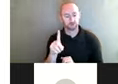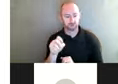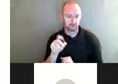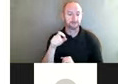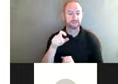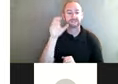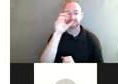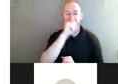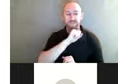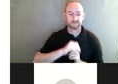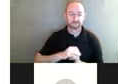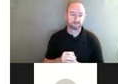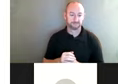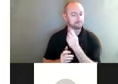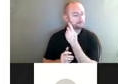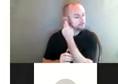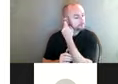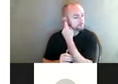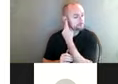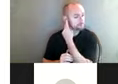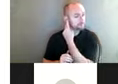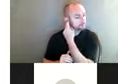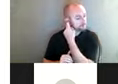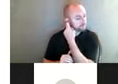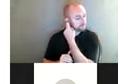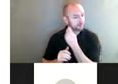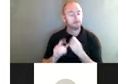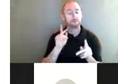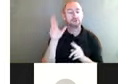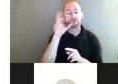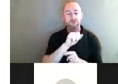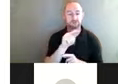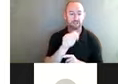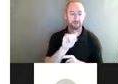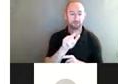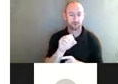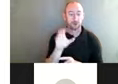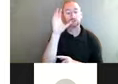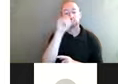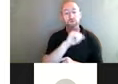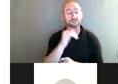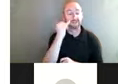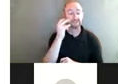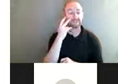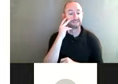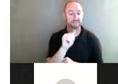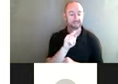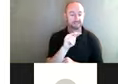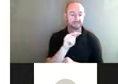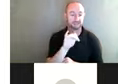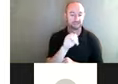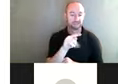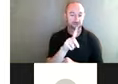guess. And there are often these under the hood assumptions. Tableau, for instance, assumes that if it just sees latitude and longitude with